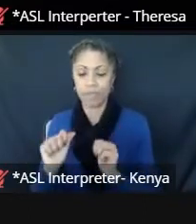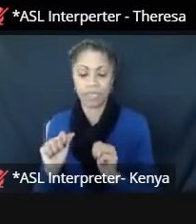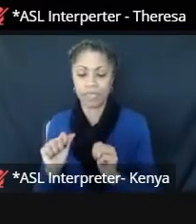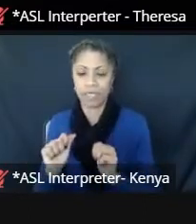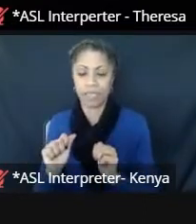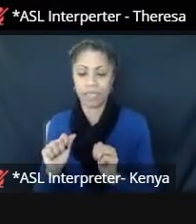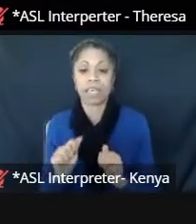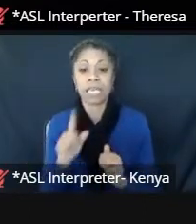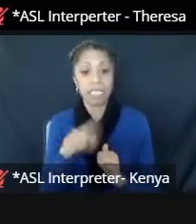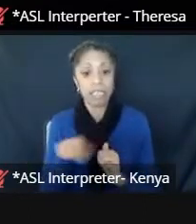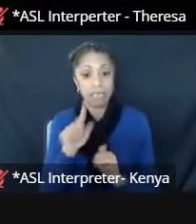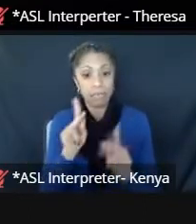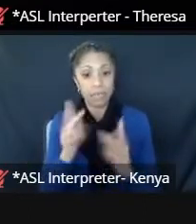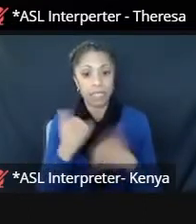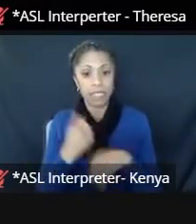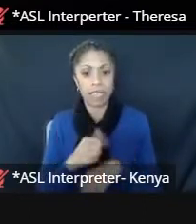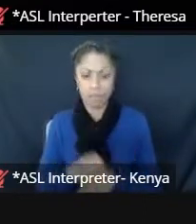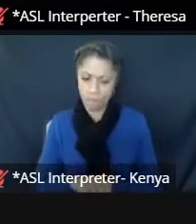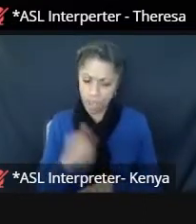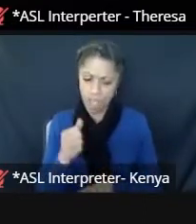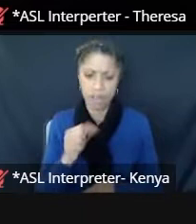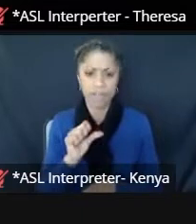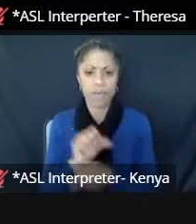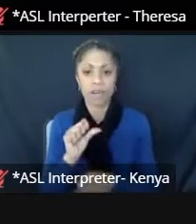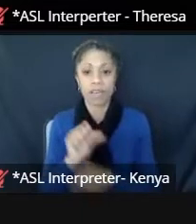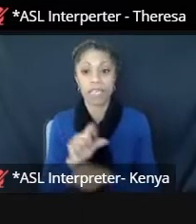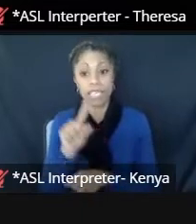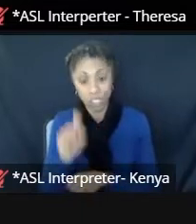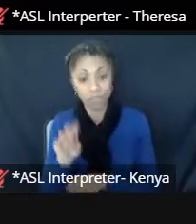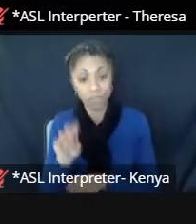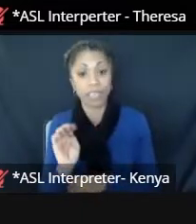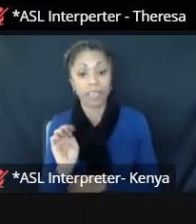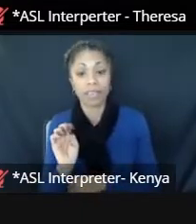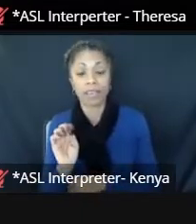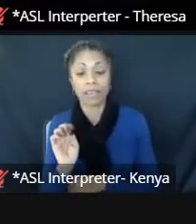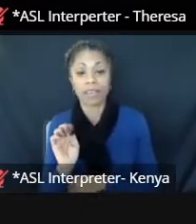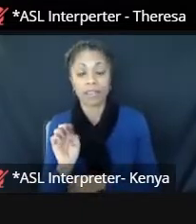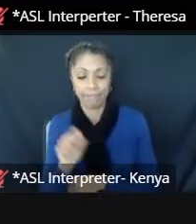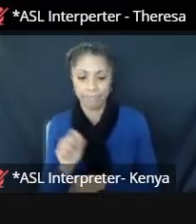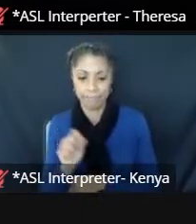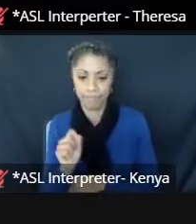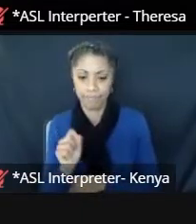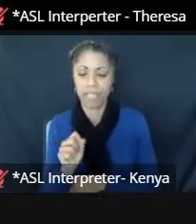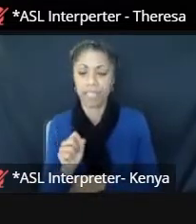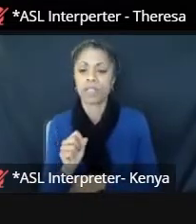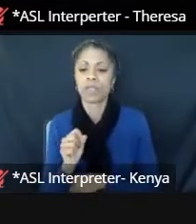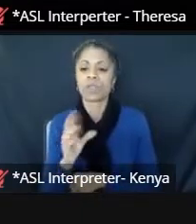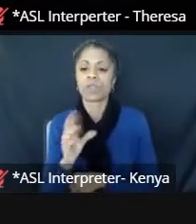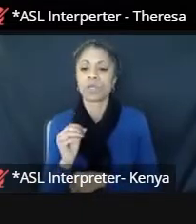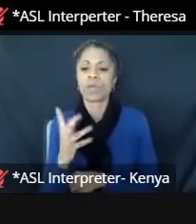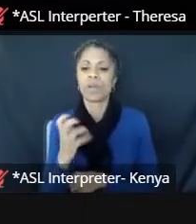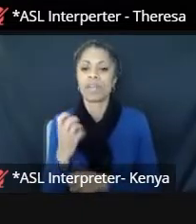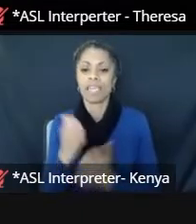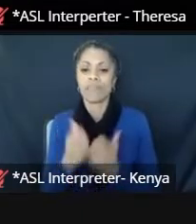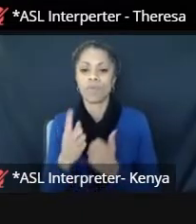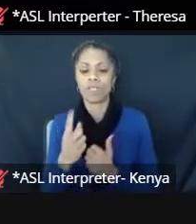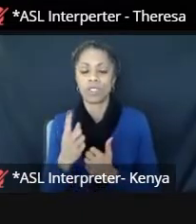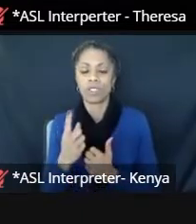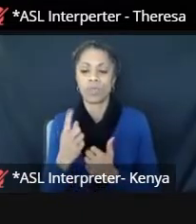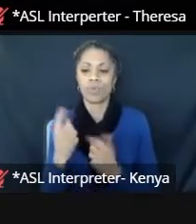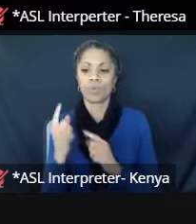and they should be. And we offer up everyone to be in a space of vulnerability, because